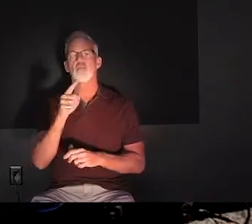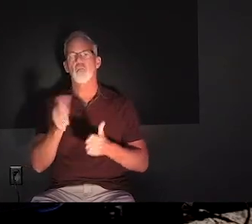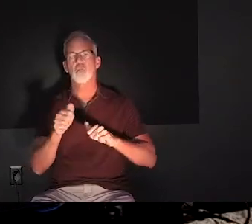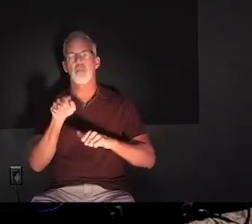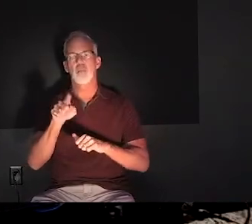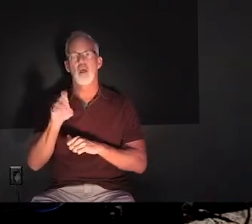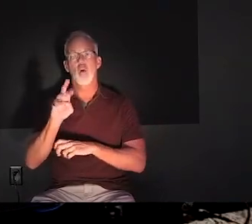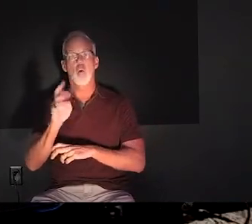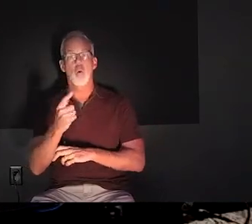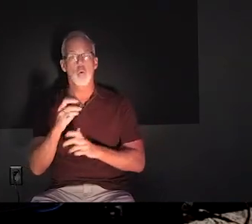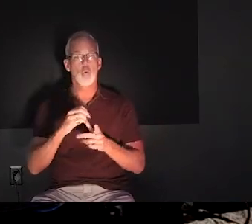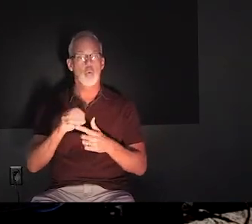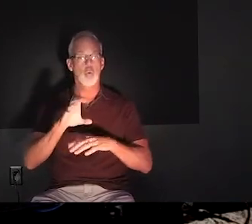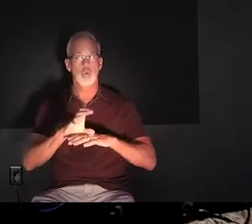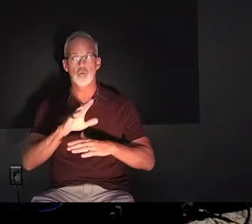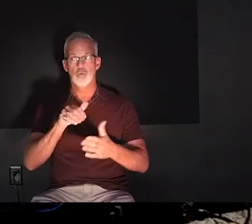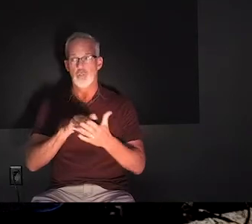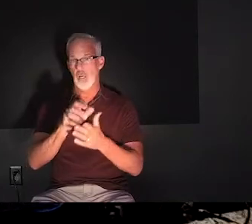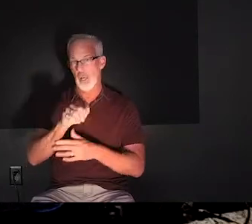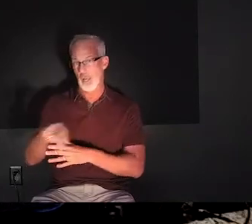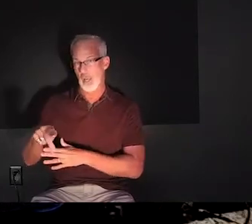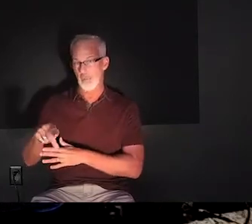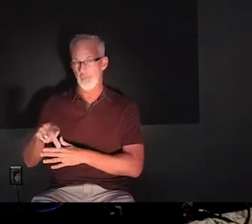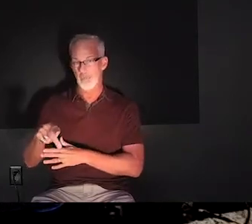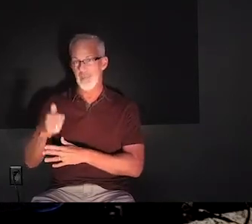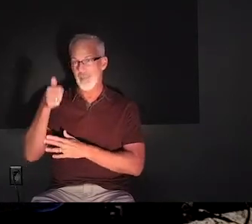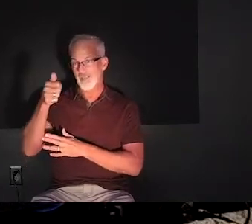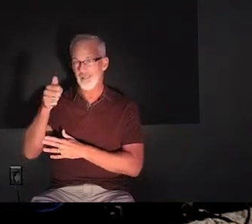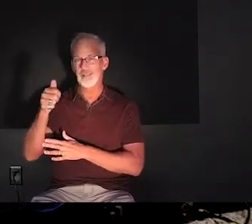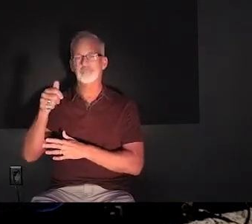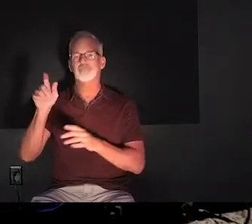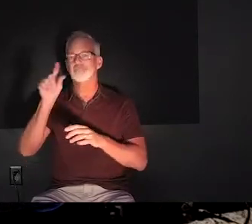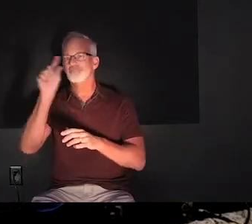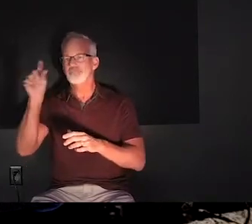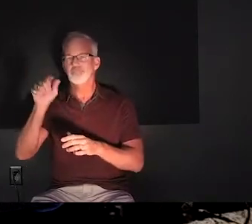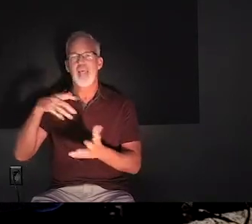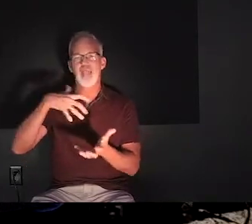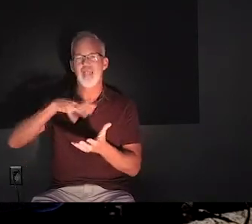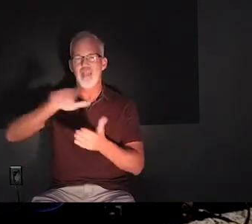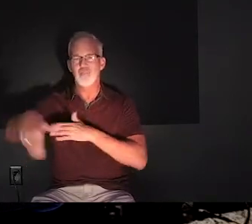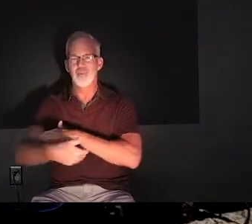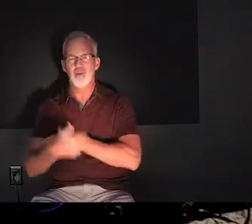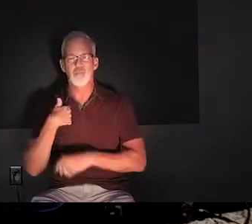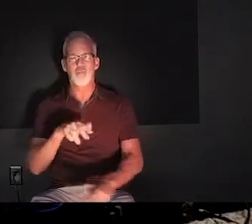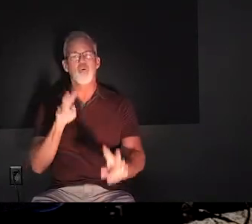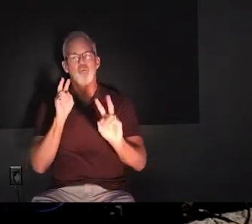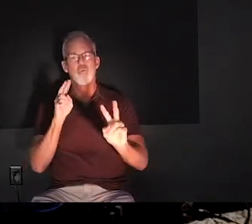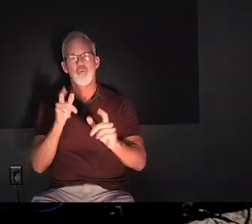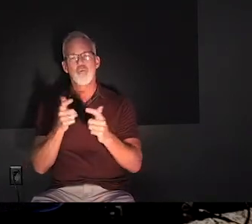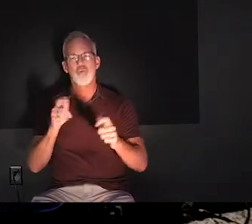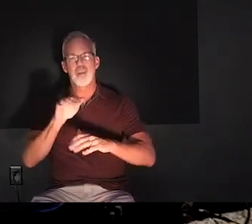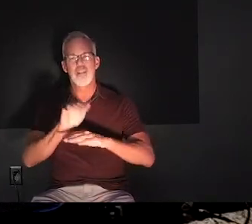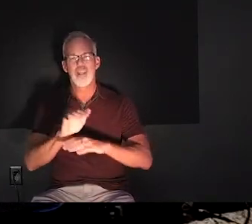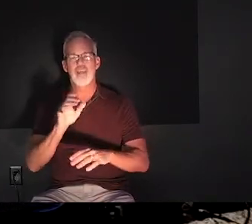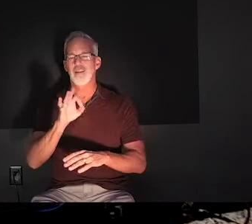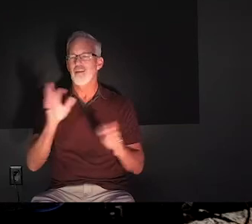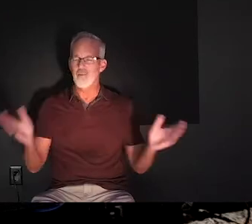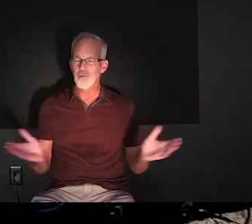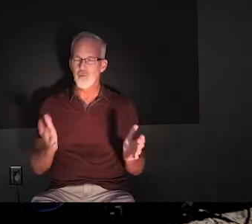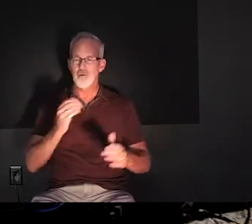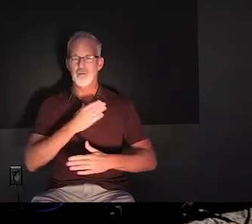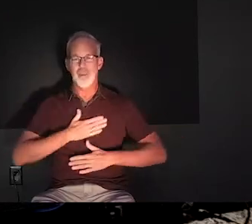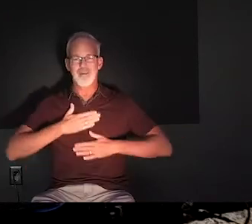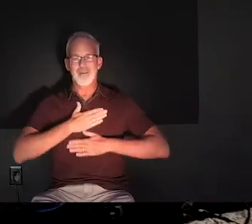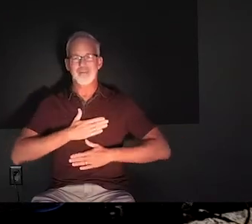app. Just click on the event labeled Laugh All Night. We look forward to a great night of encouragement and